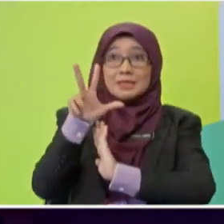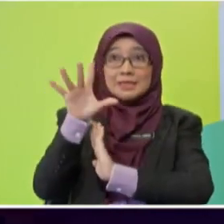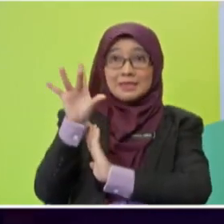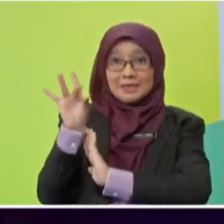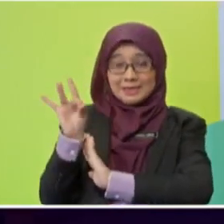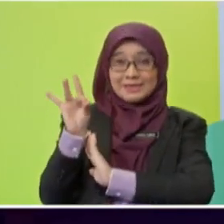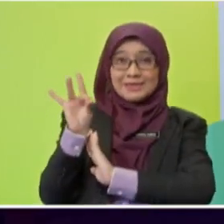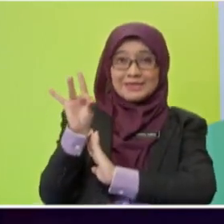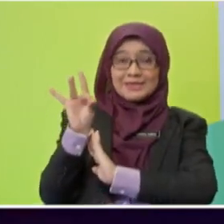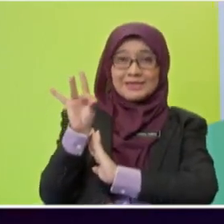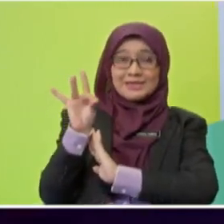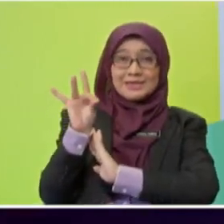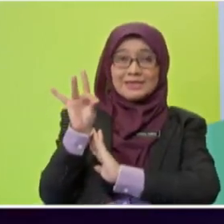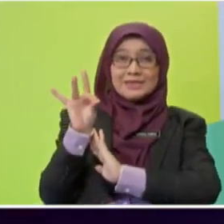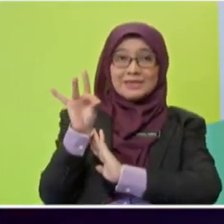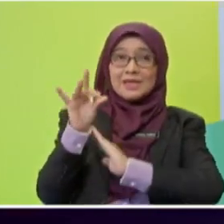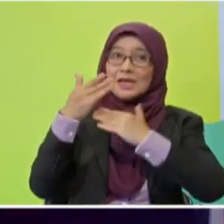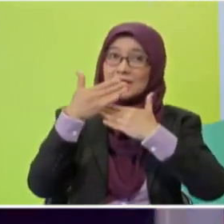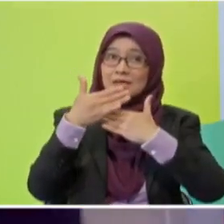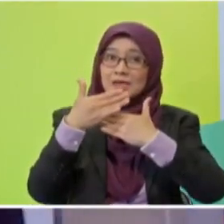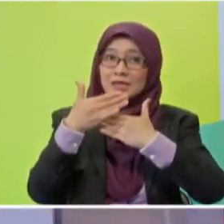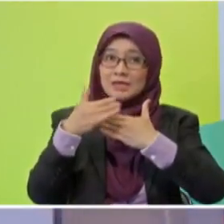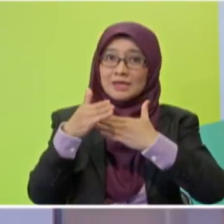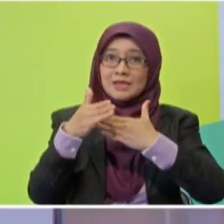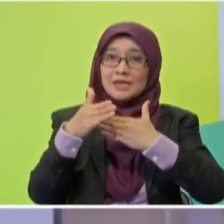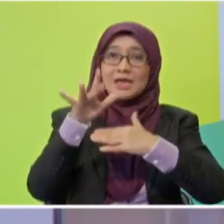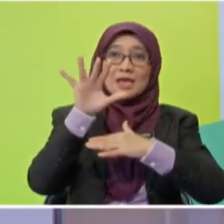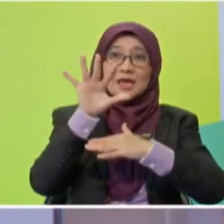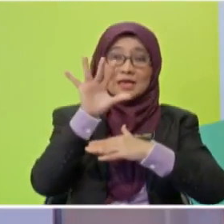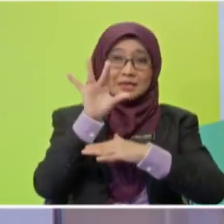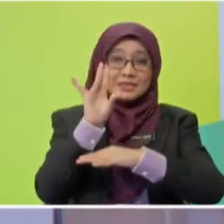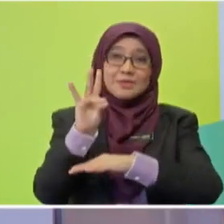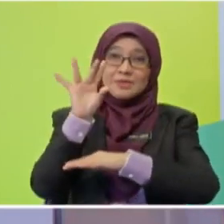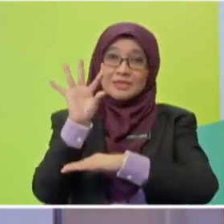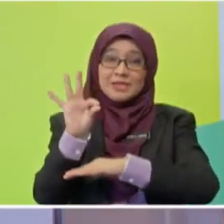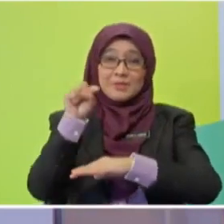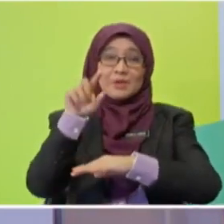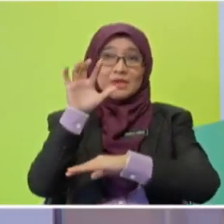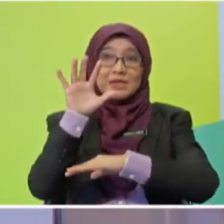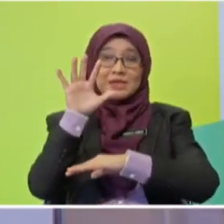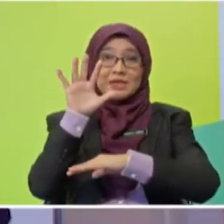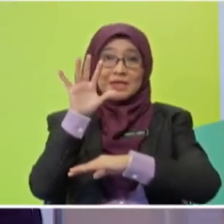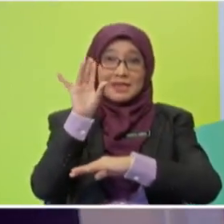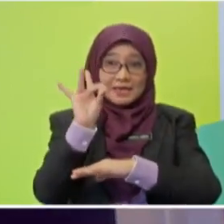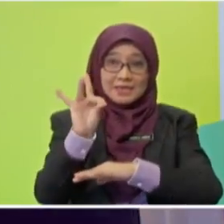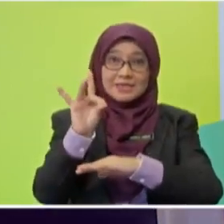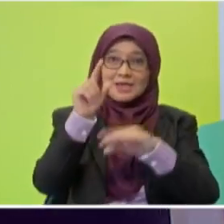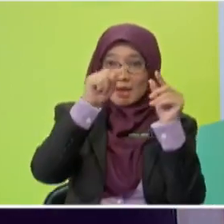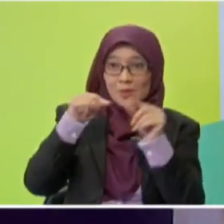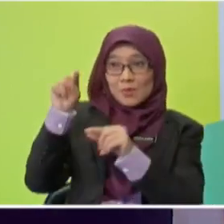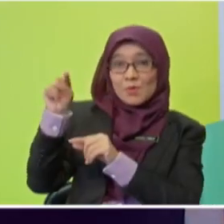right? Okay, 38. And then at the same time, 79.8, you move one place also, right? So it